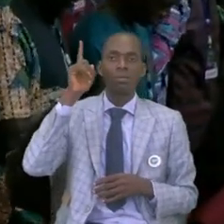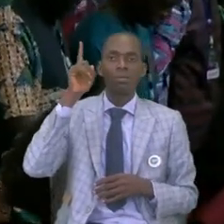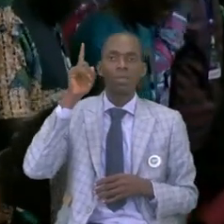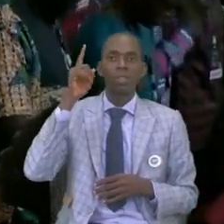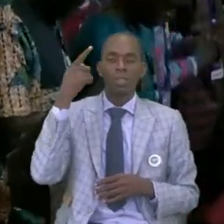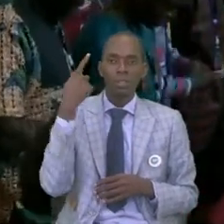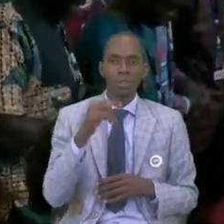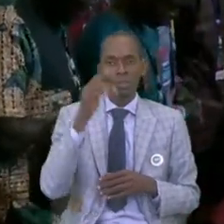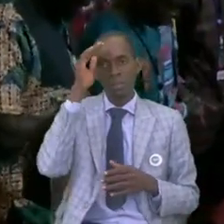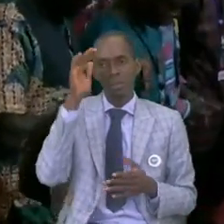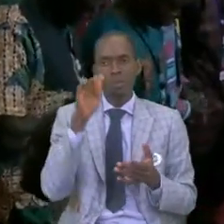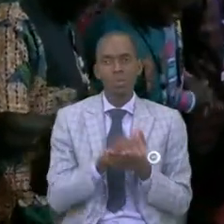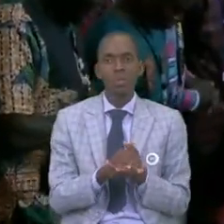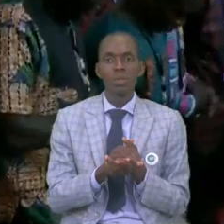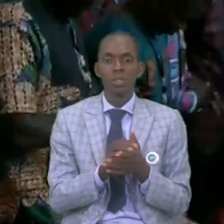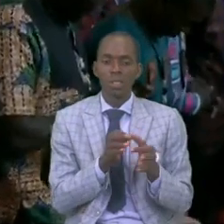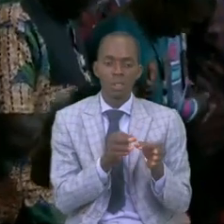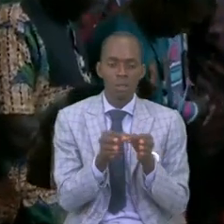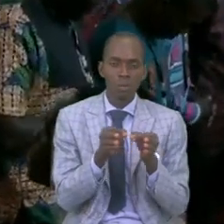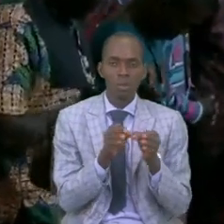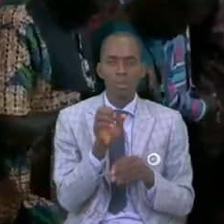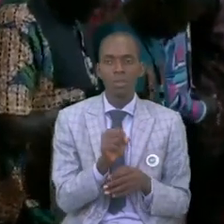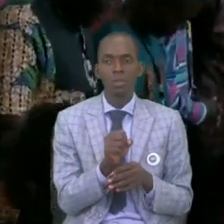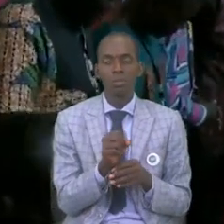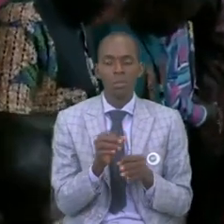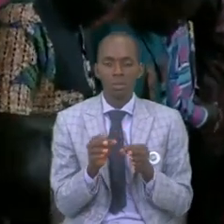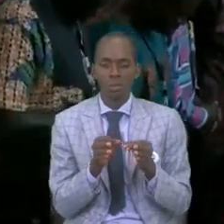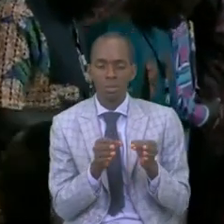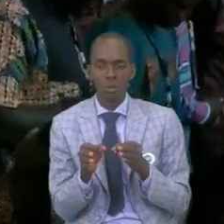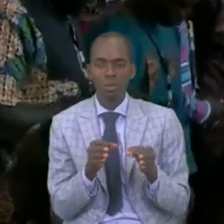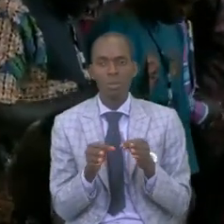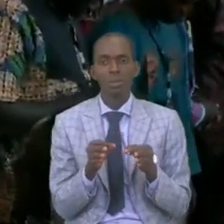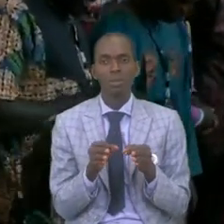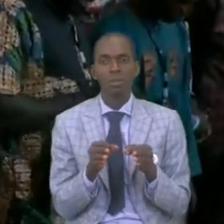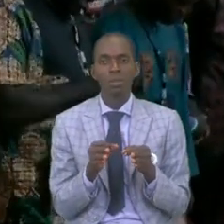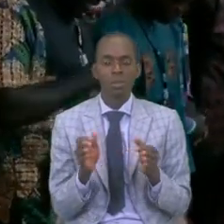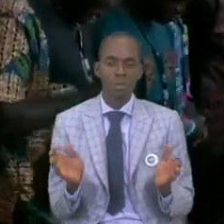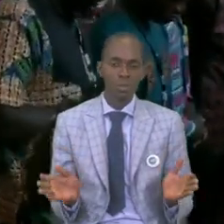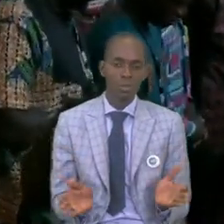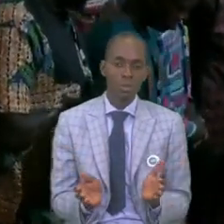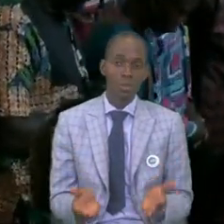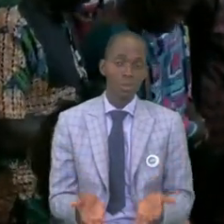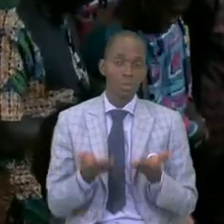bridegroom, he expounds, he explains, he exhorts